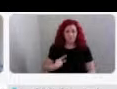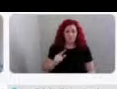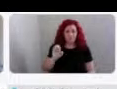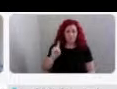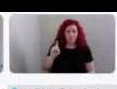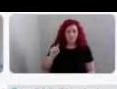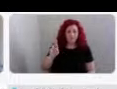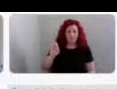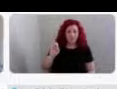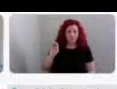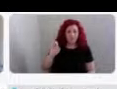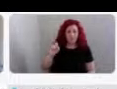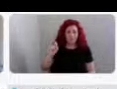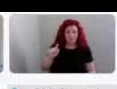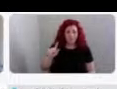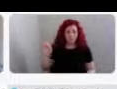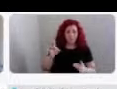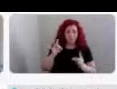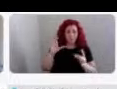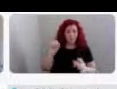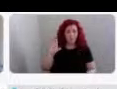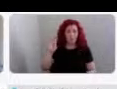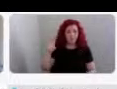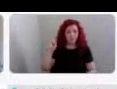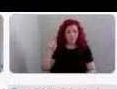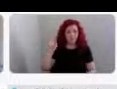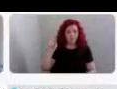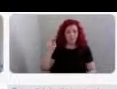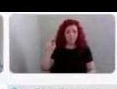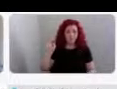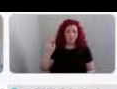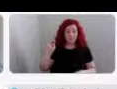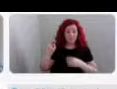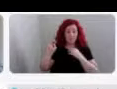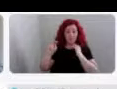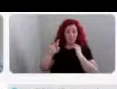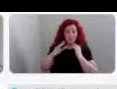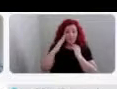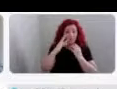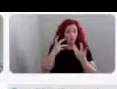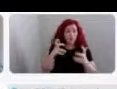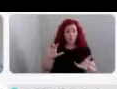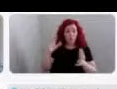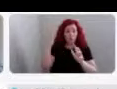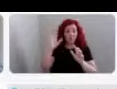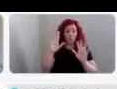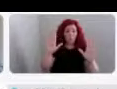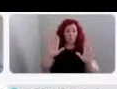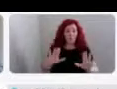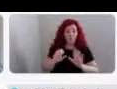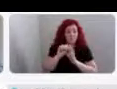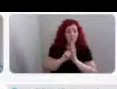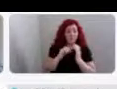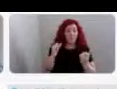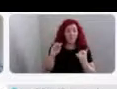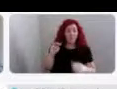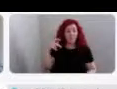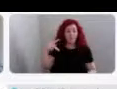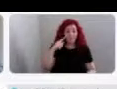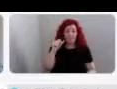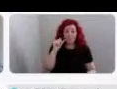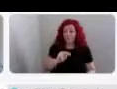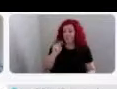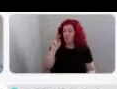and rampant corruption i know you do not want this for our wonderful state your current map for northern arizona does not